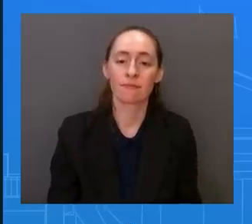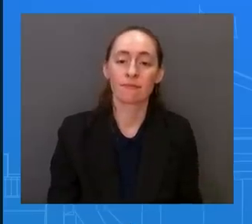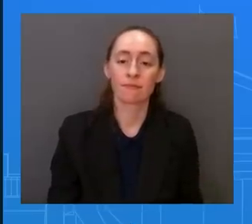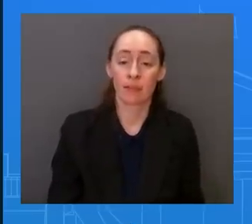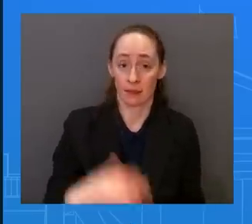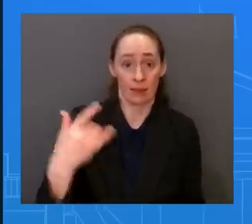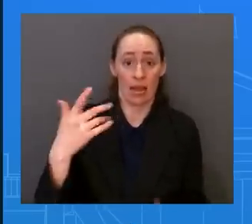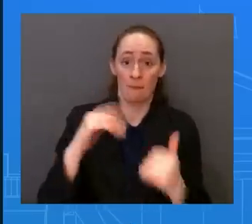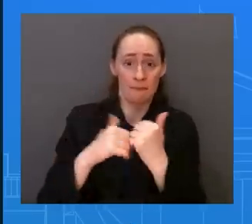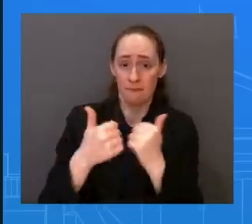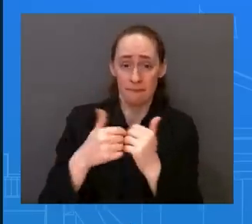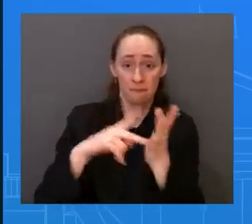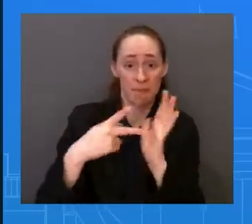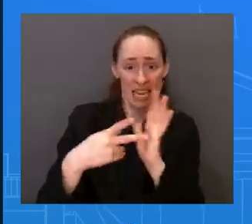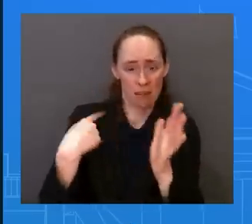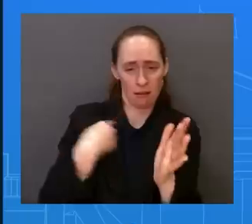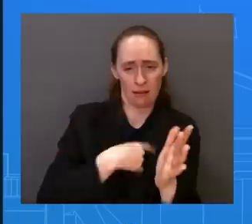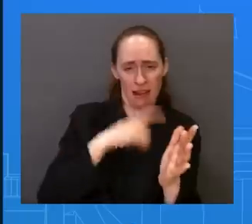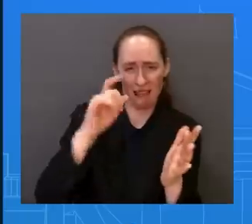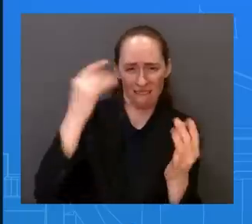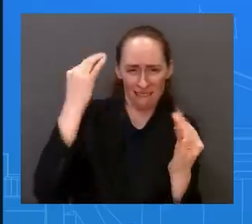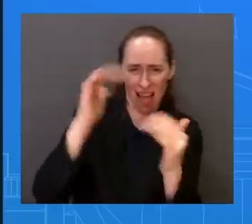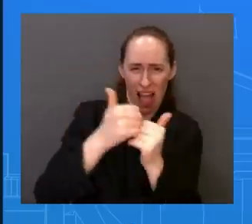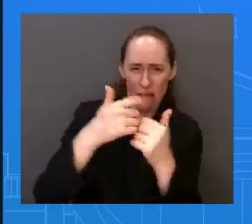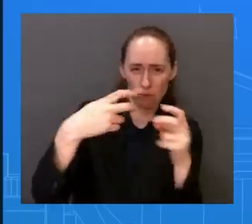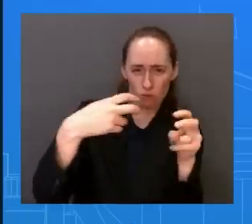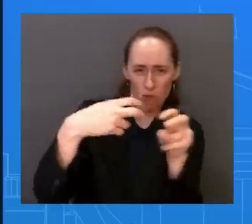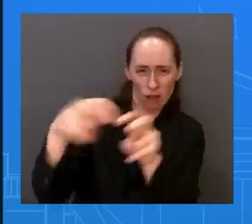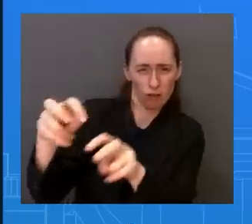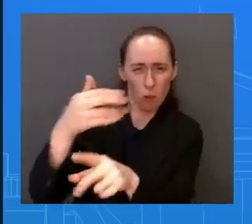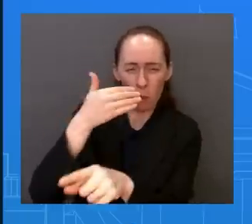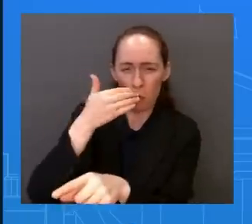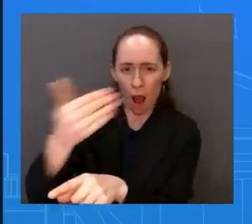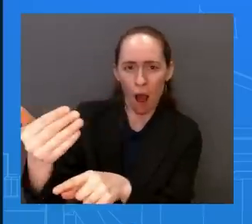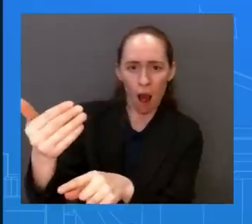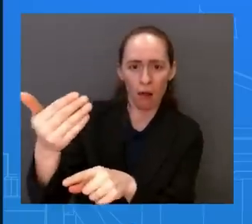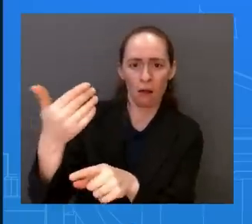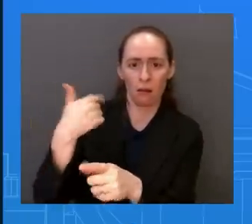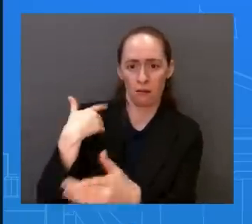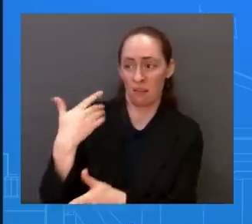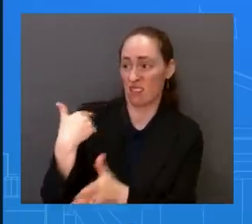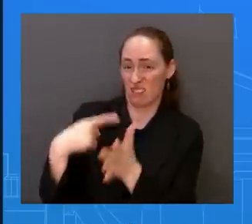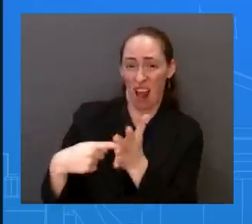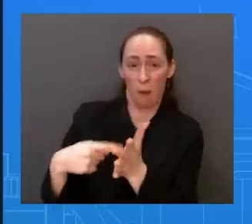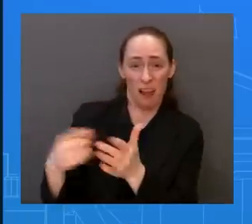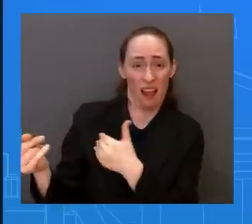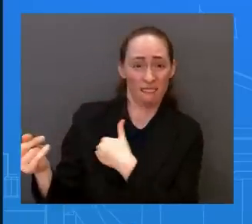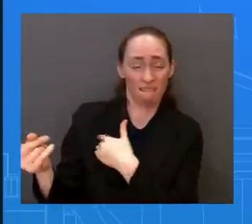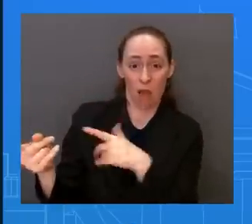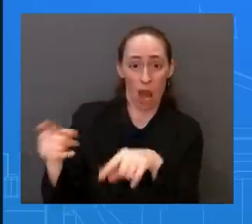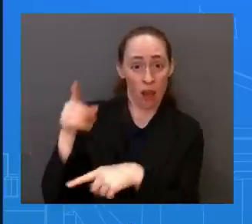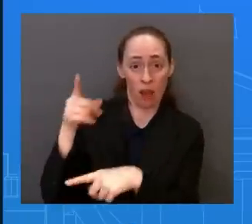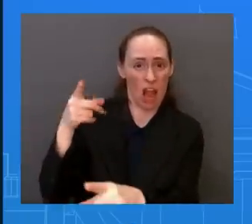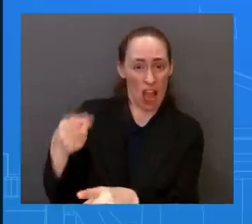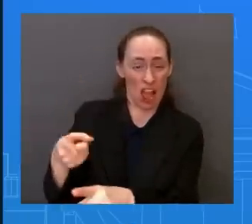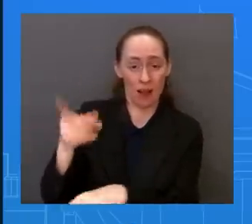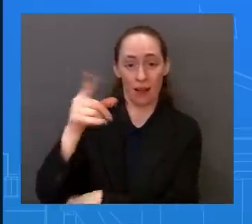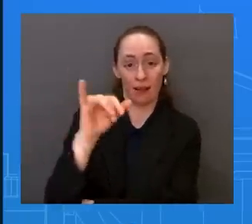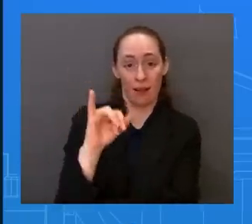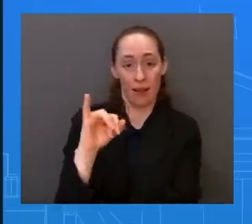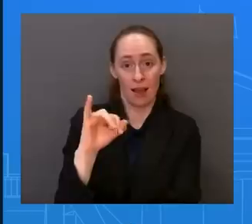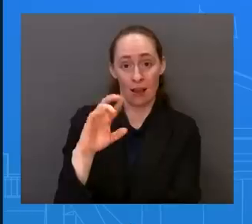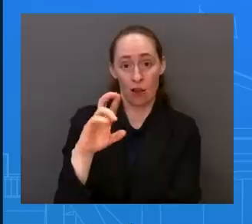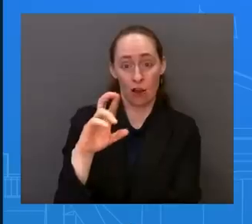a policy model for how to do that. In fact, the Inflation Reduction Act was at its core about lowering costs that families face,